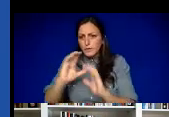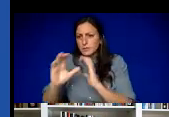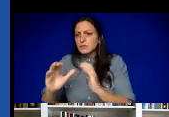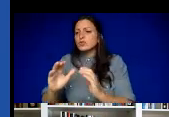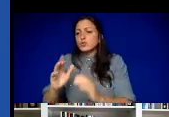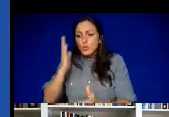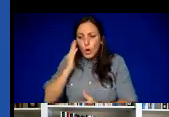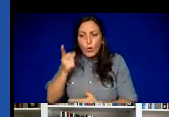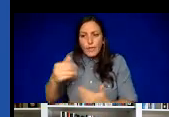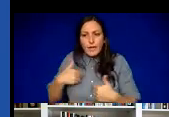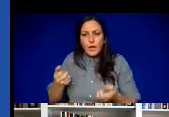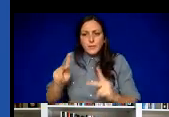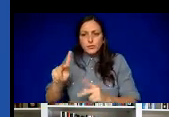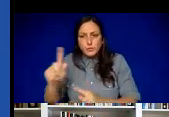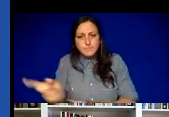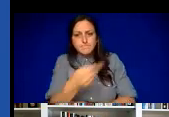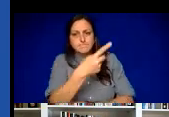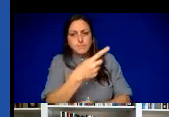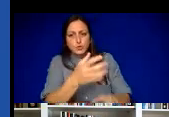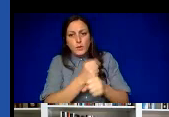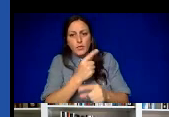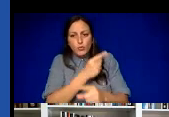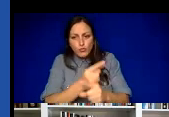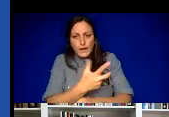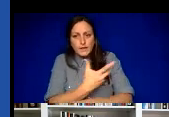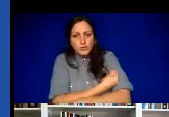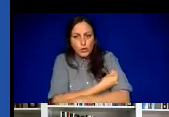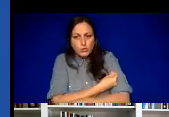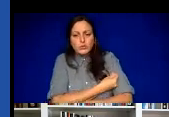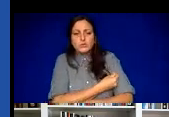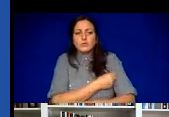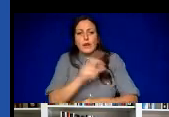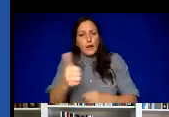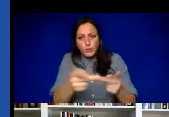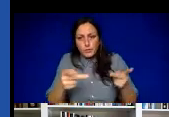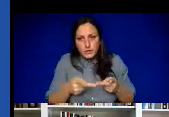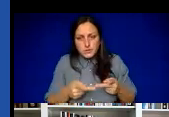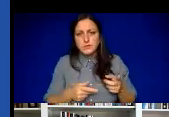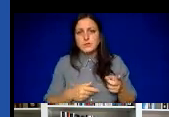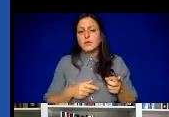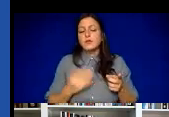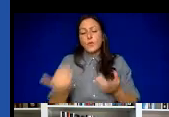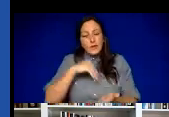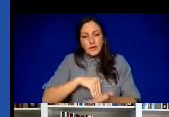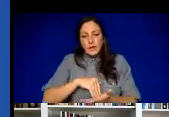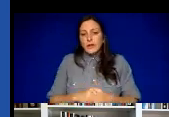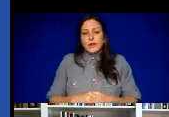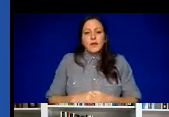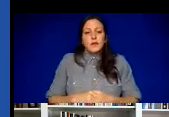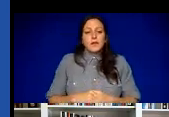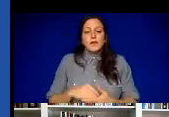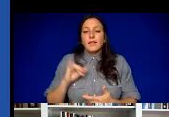opportunity to get the dosing that they need to get them back on track. Again, this is an